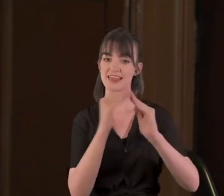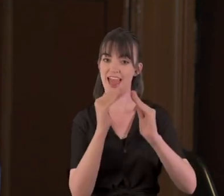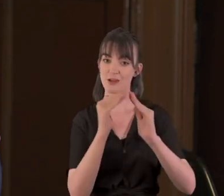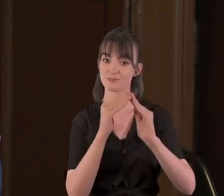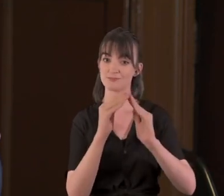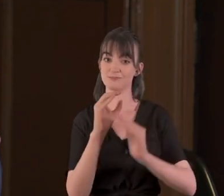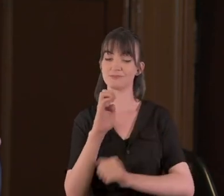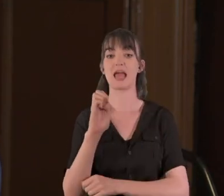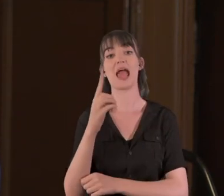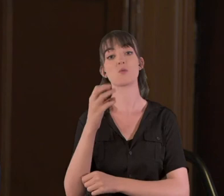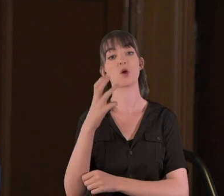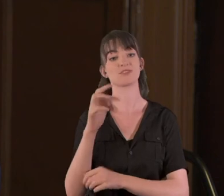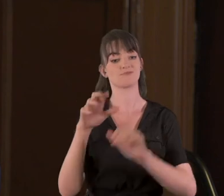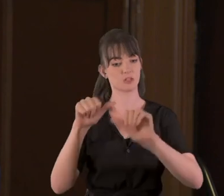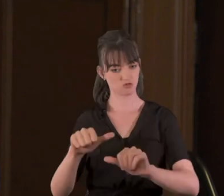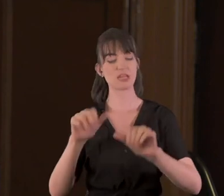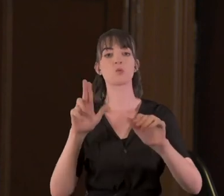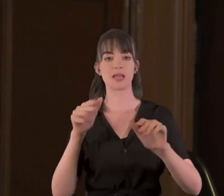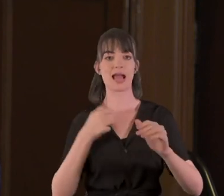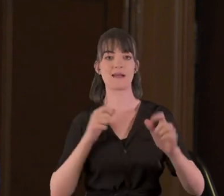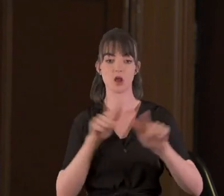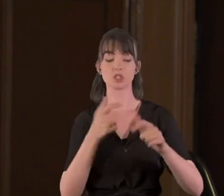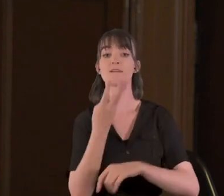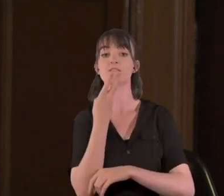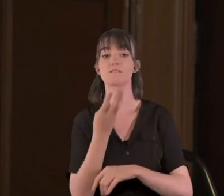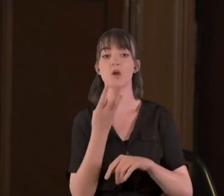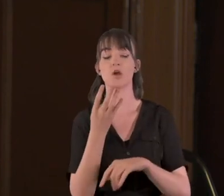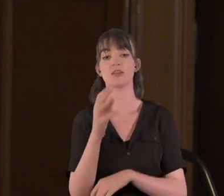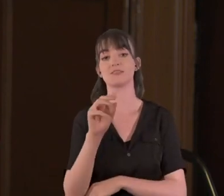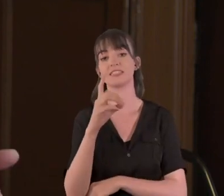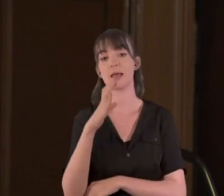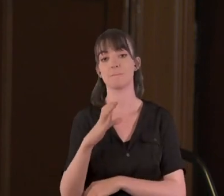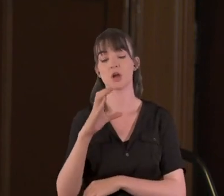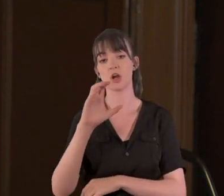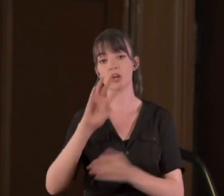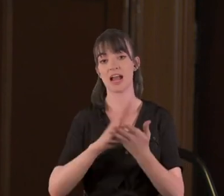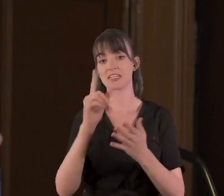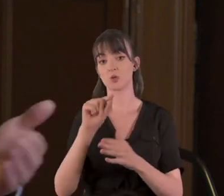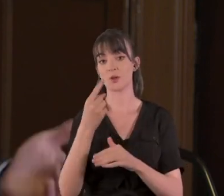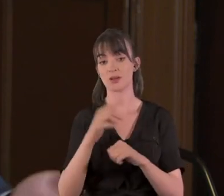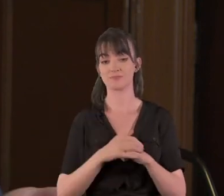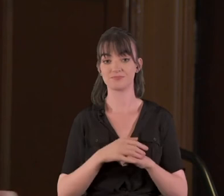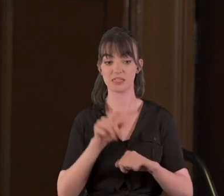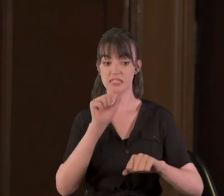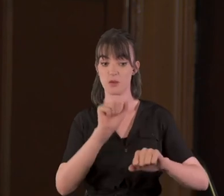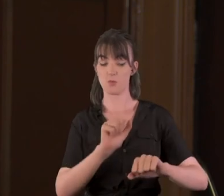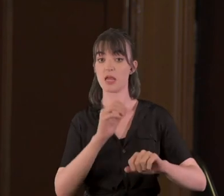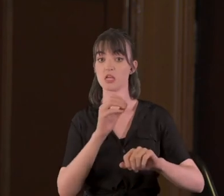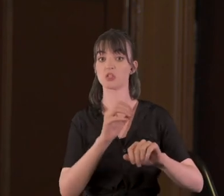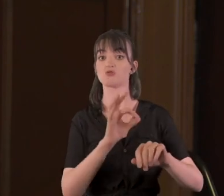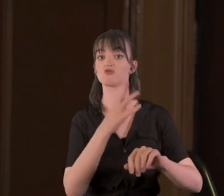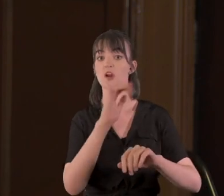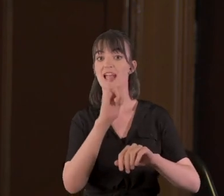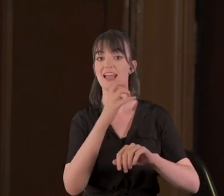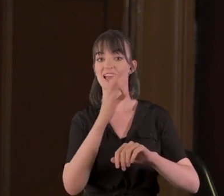Grigg on the 4th of December 1921. Now, Grigg was the Prime Minister's private secretary. He was one of the Sherpas during